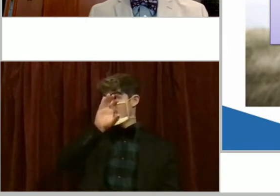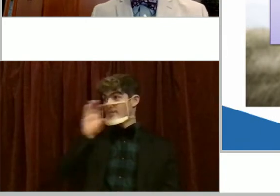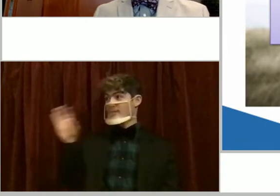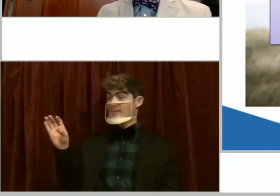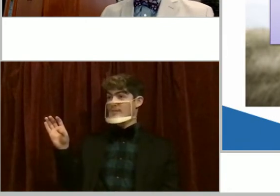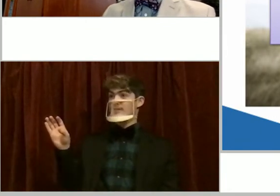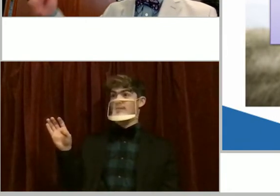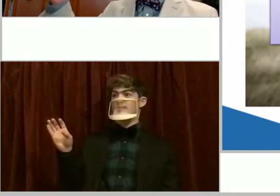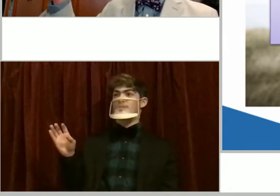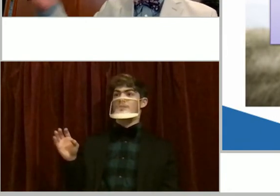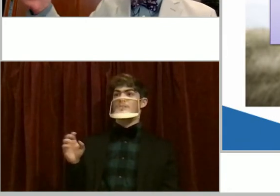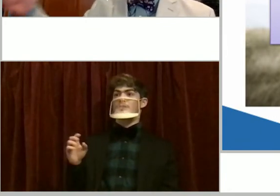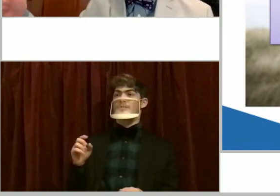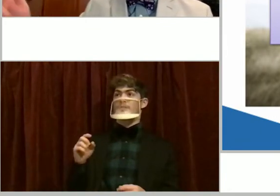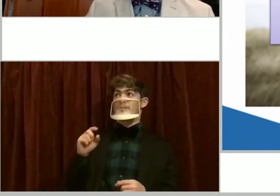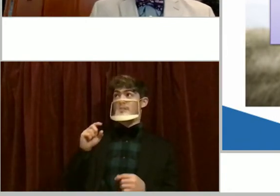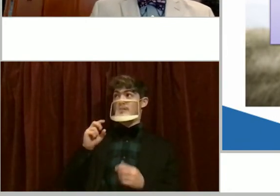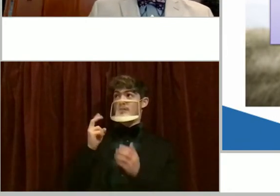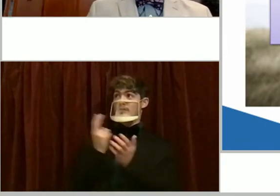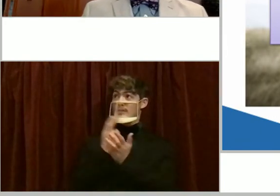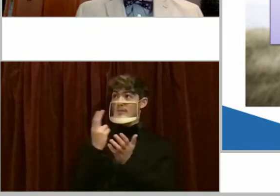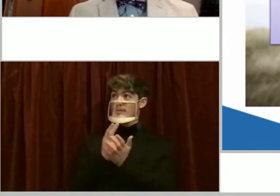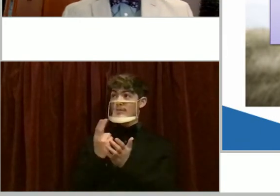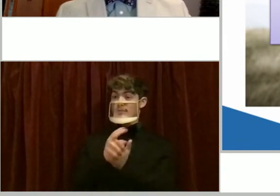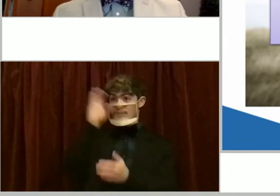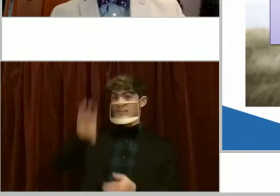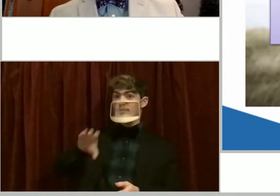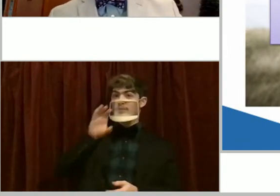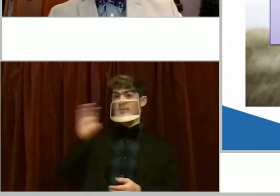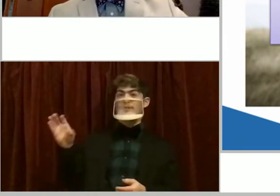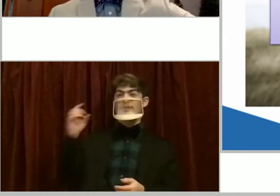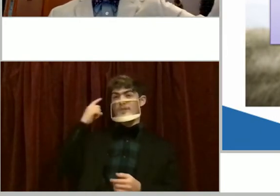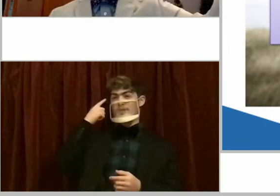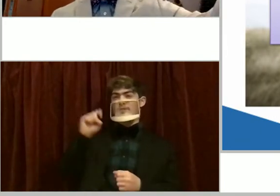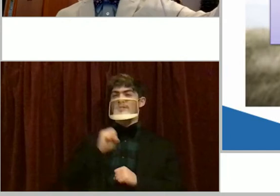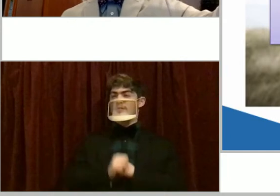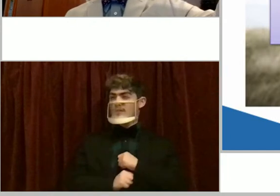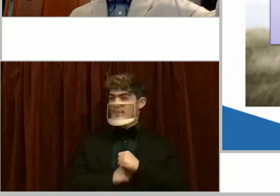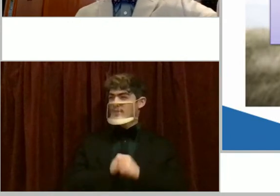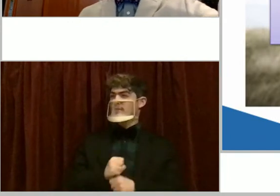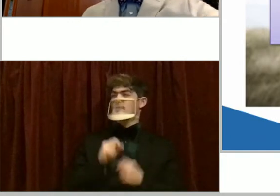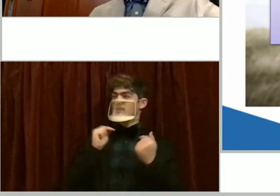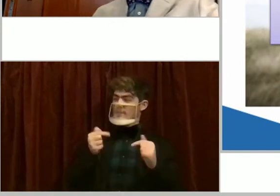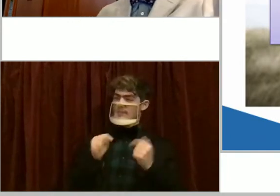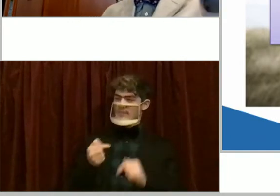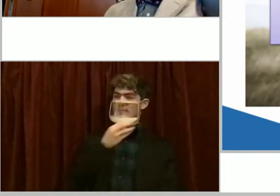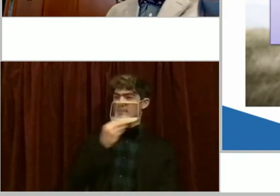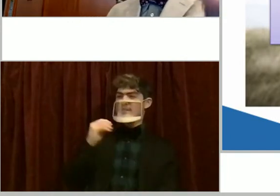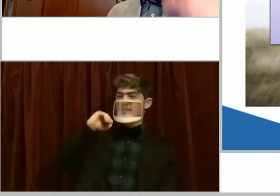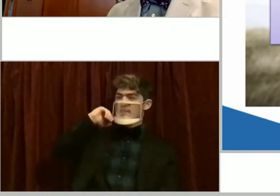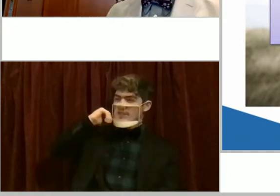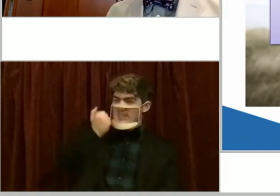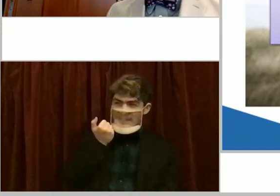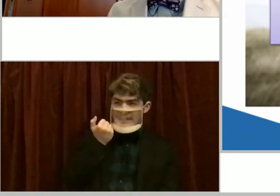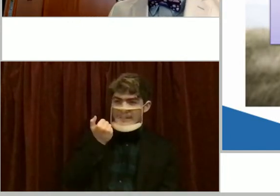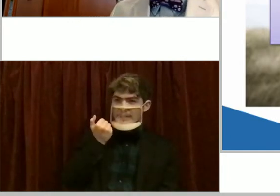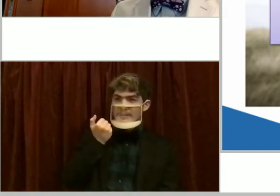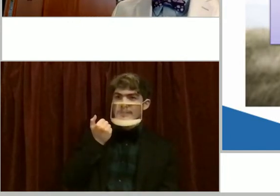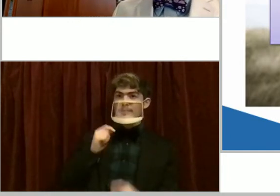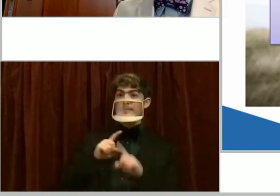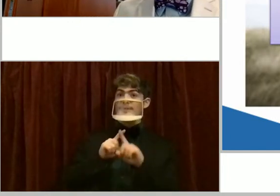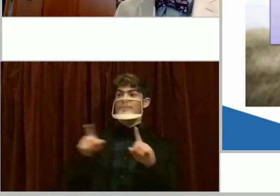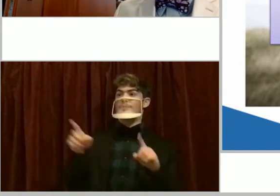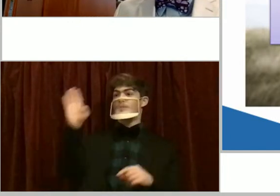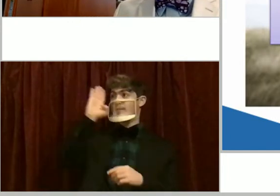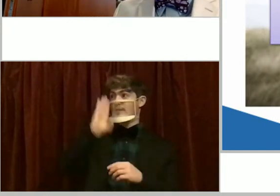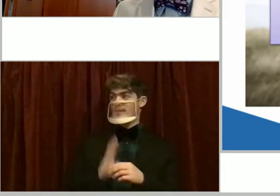prejudiced, intending to pile up the guilt and the shame? But God took that and reversed it, because that's what God's